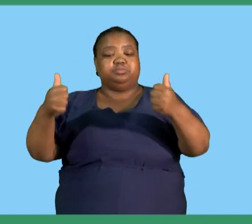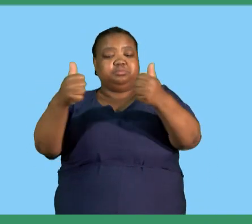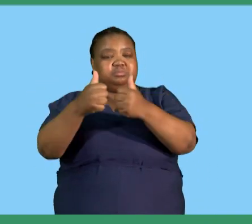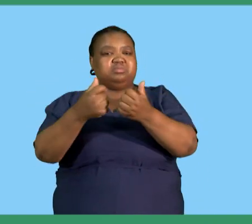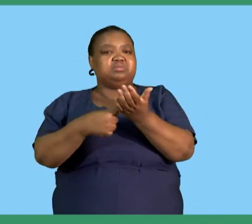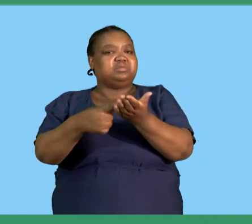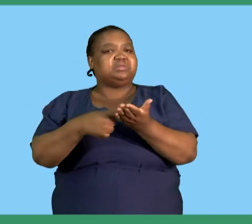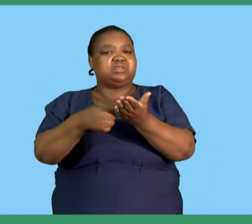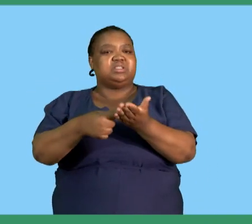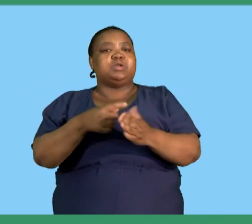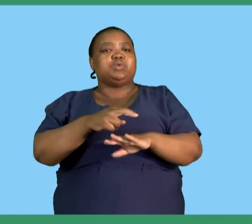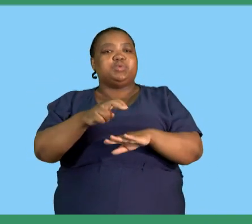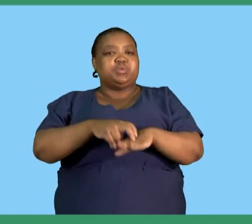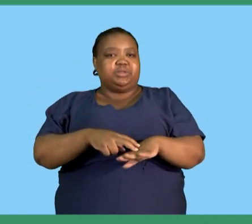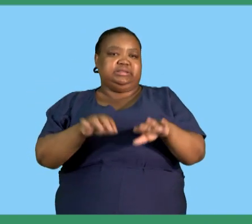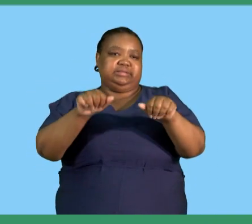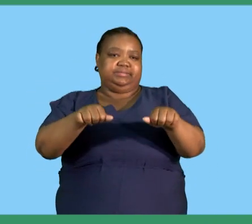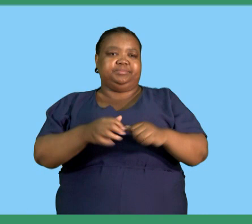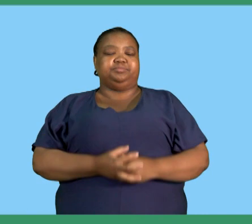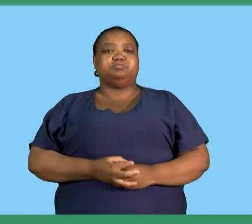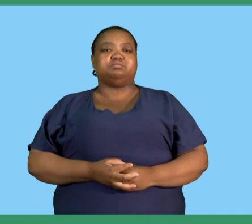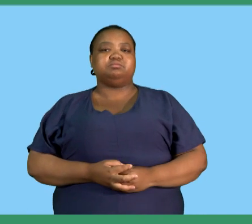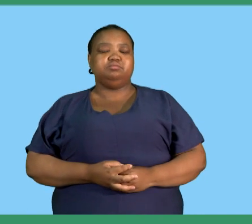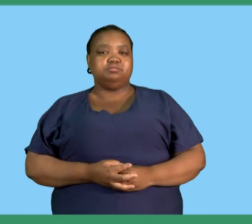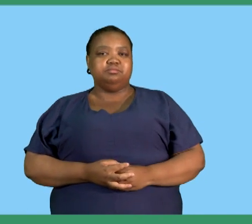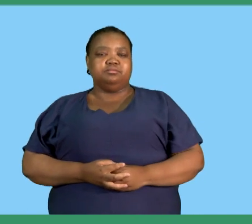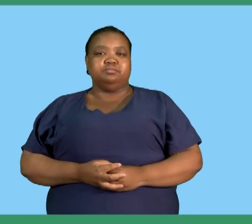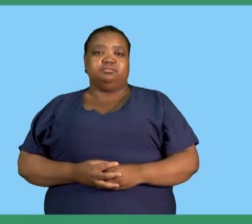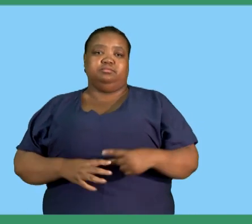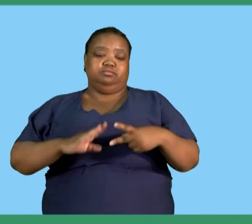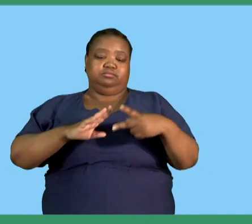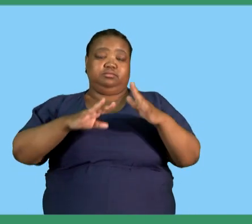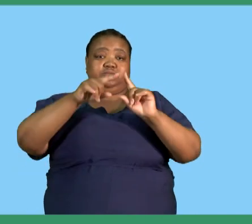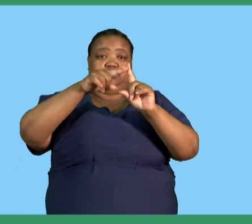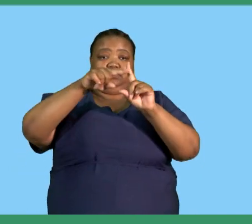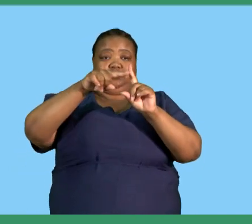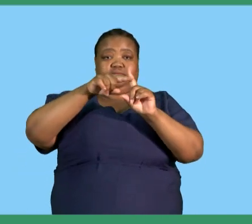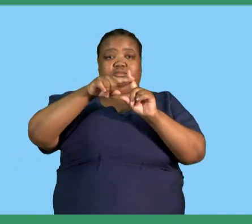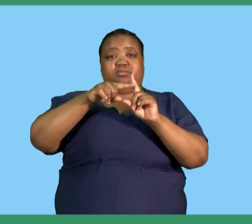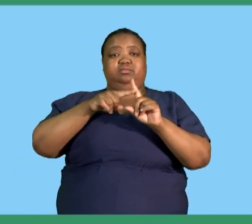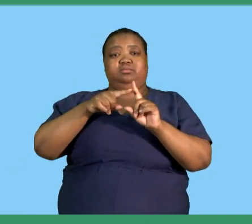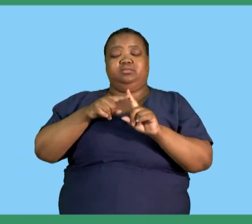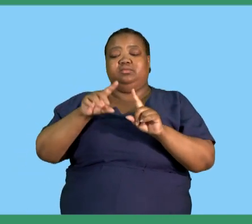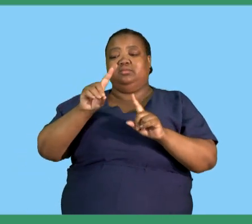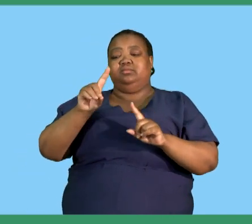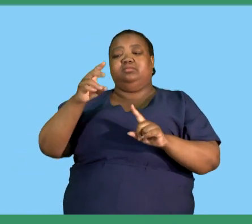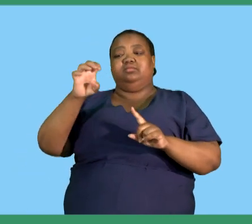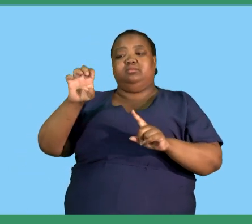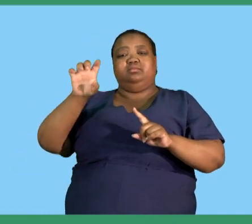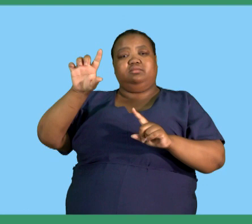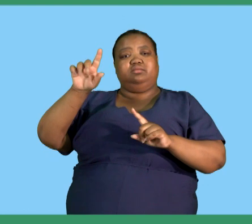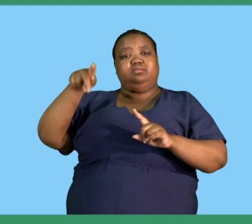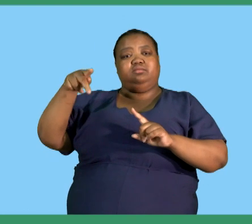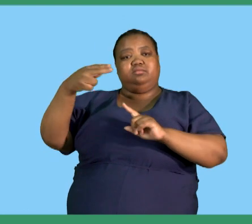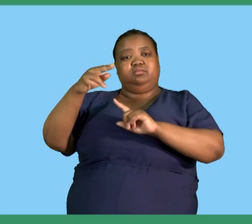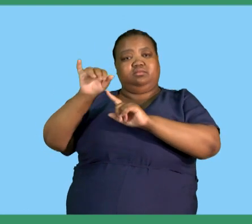be in one place, remember. So which is a good thing. Right, the second advantage or positive of a Delphi